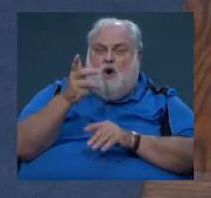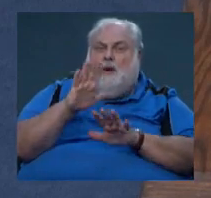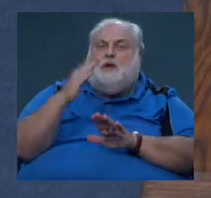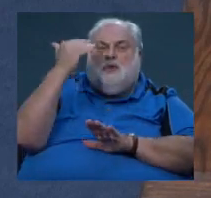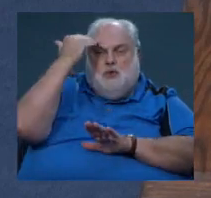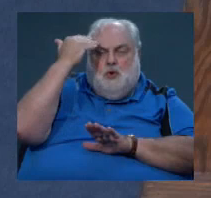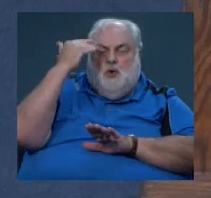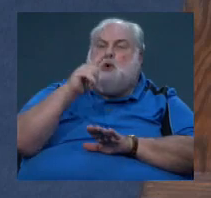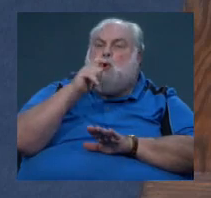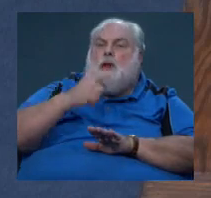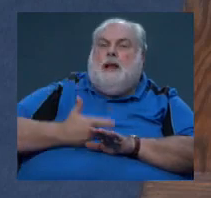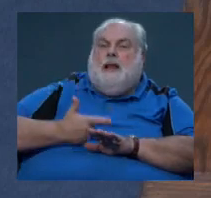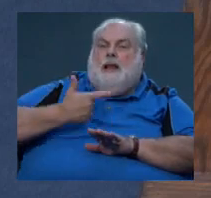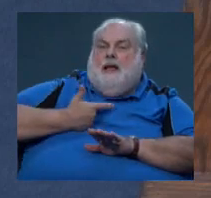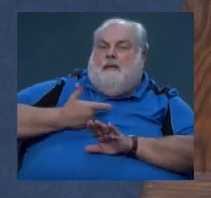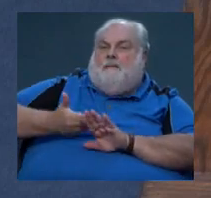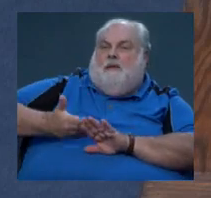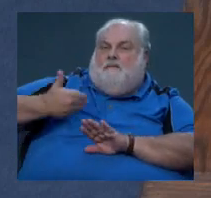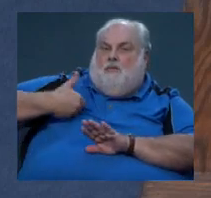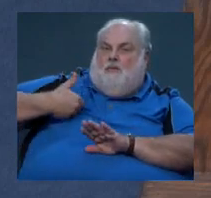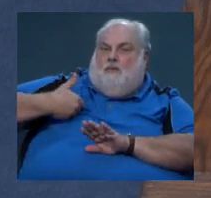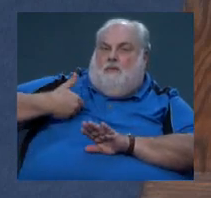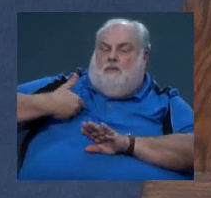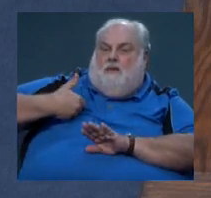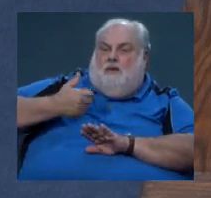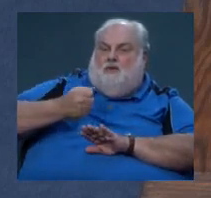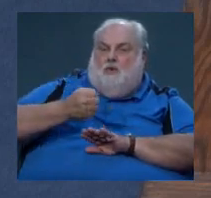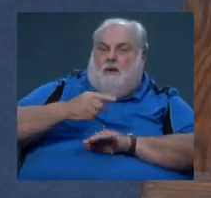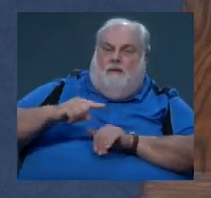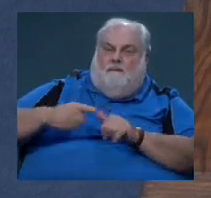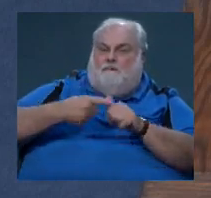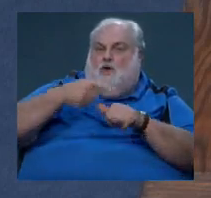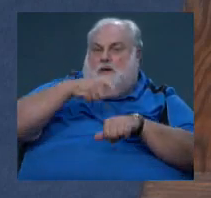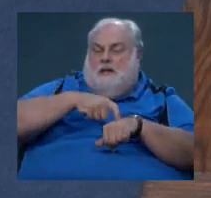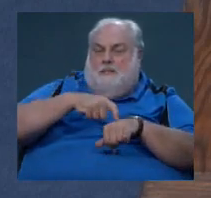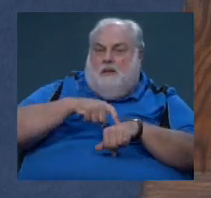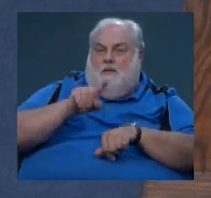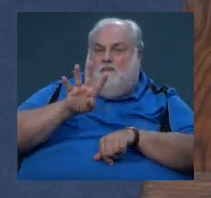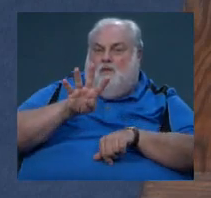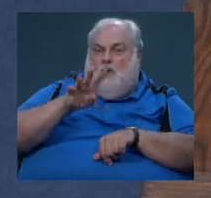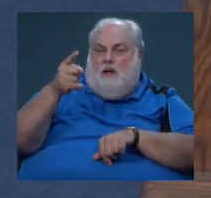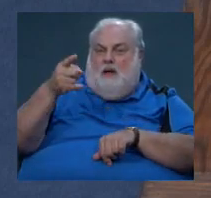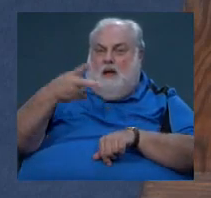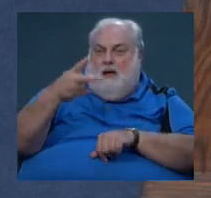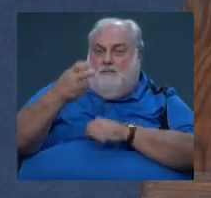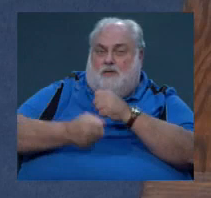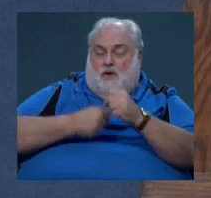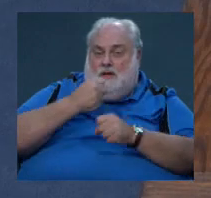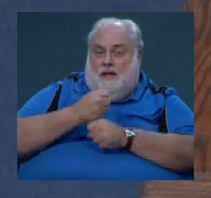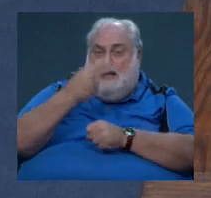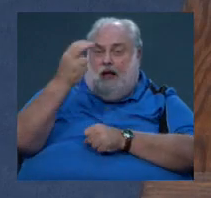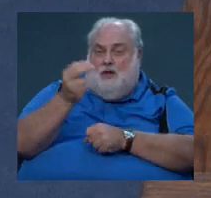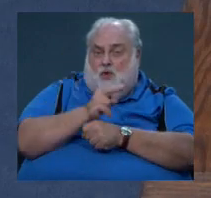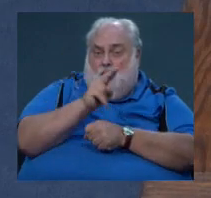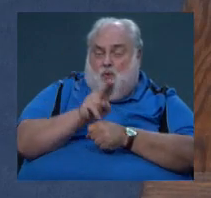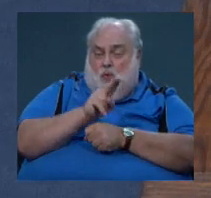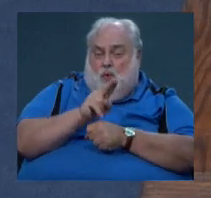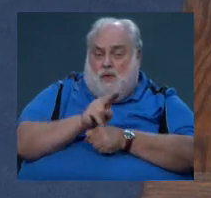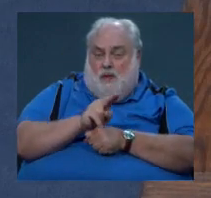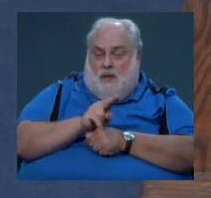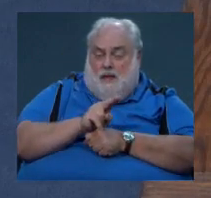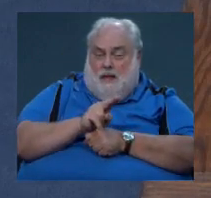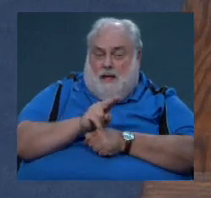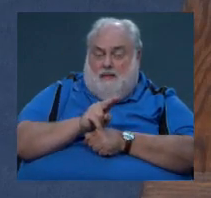there. So this is the first time in 4.5 years that he has utilized